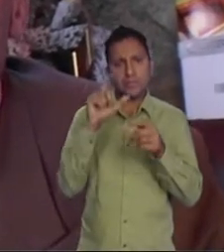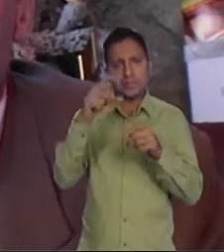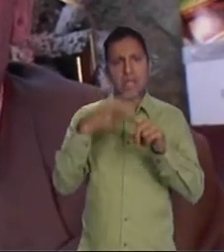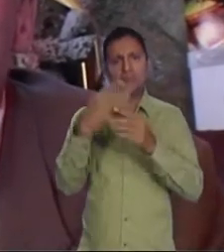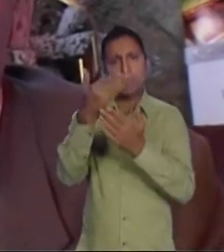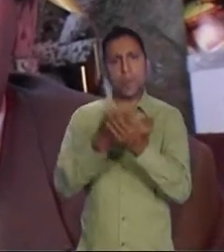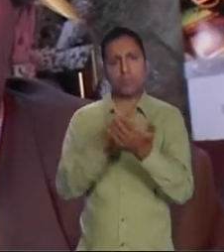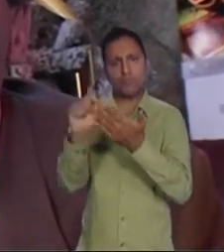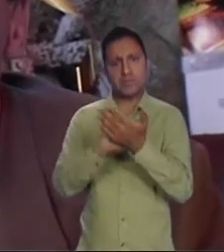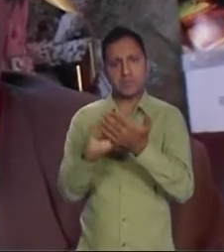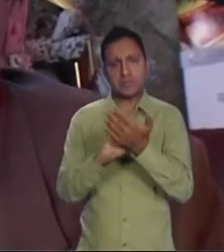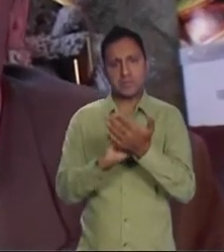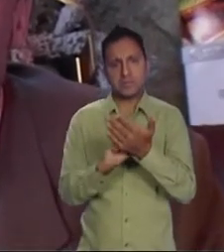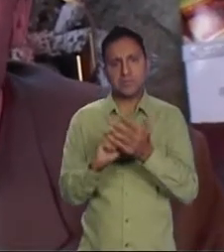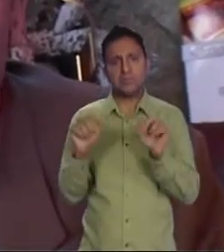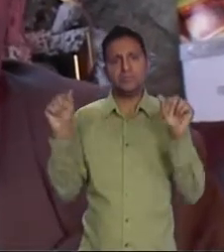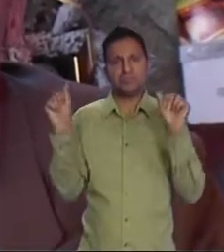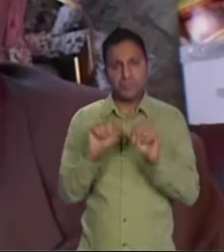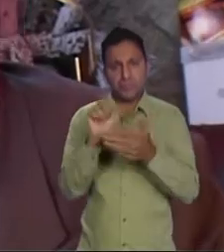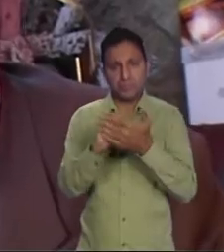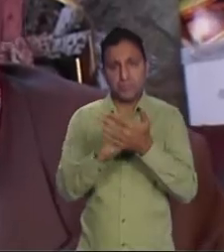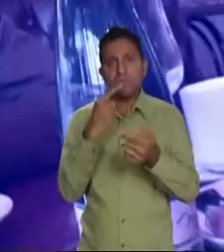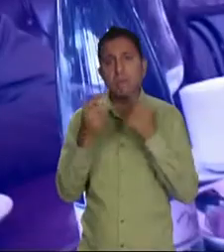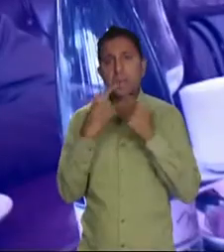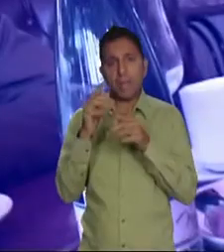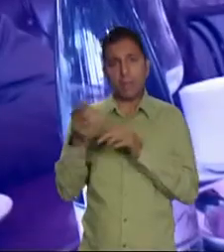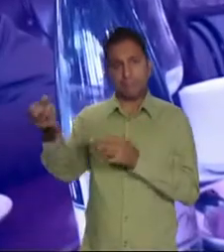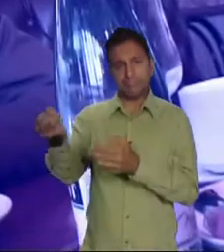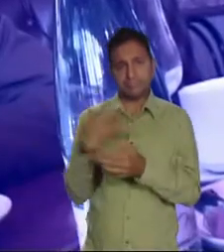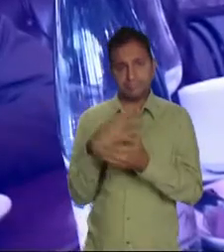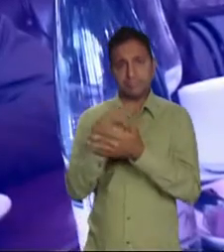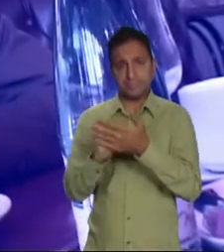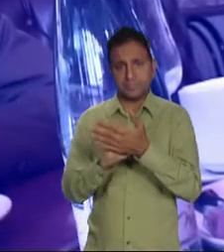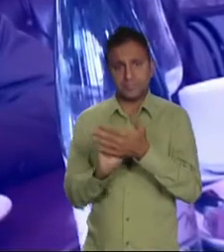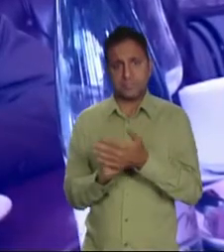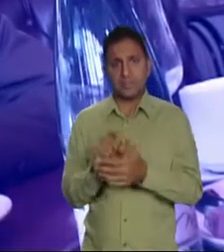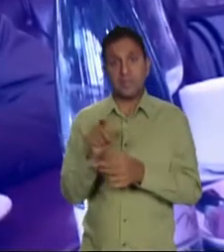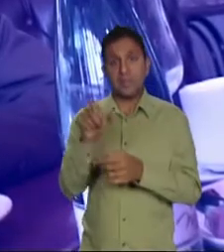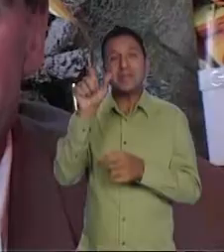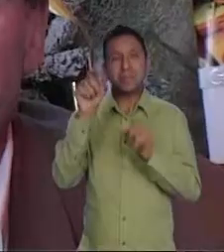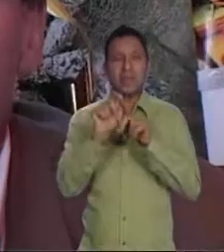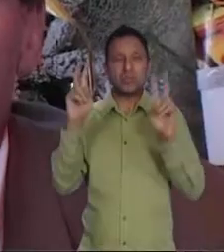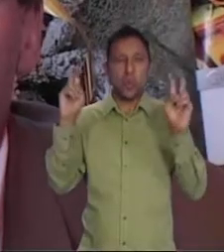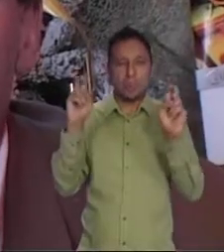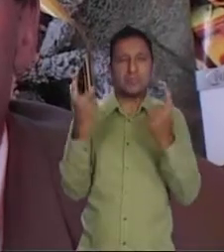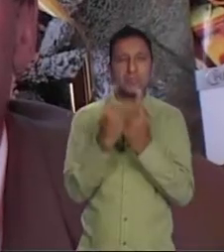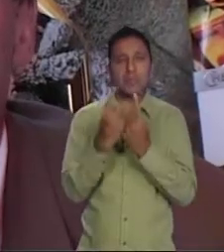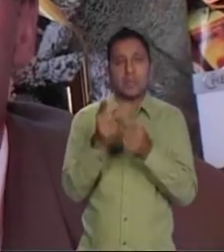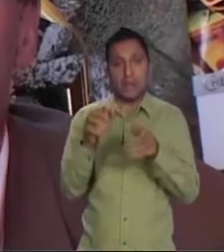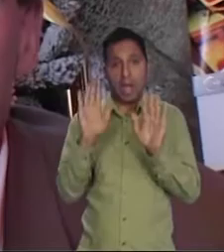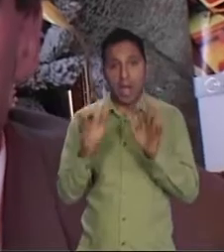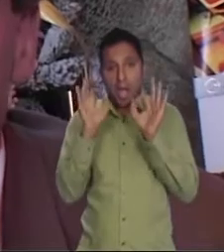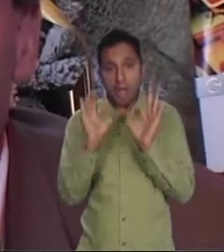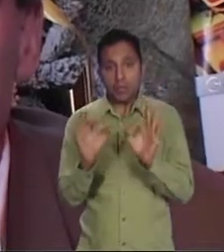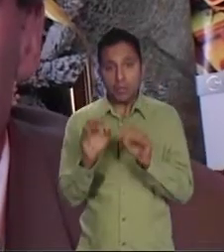succinct synopsis of the information that an informant is given about a particular topic, that is accurate and precise and does